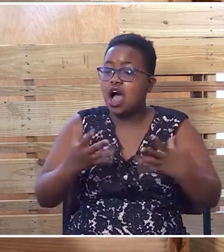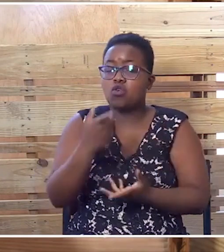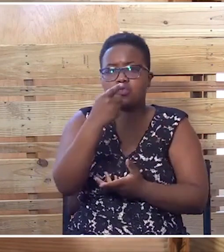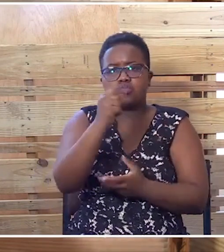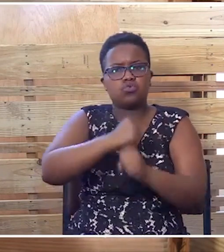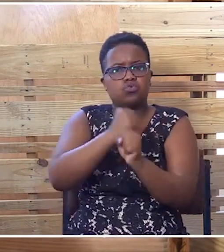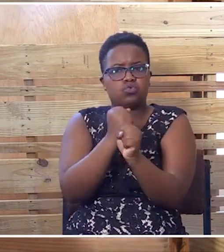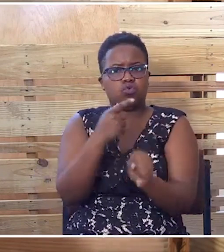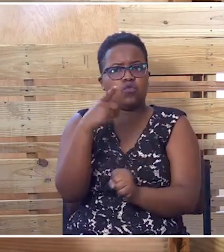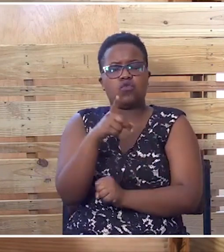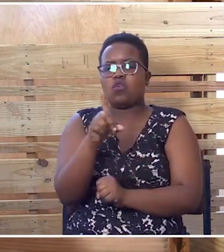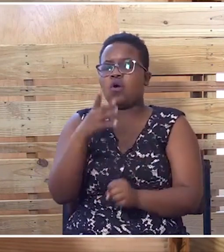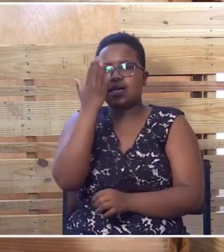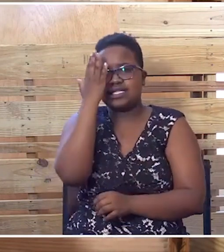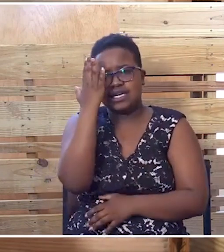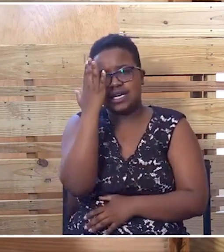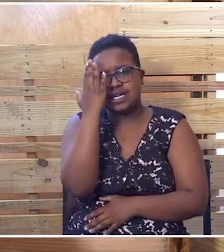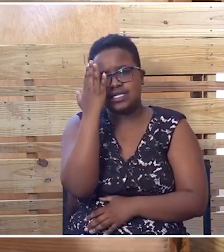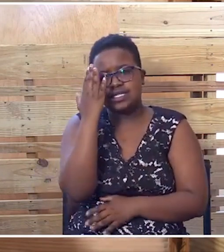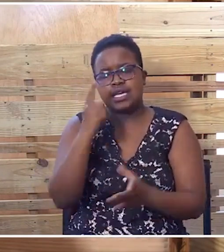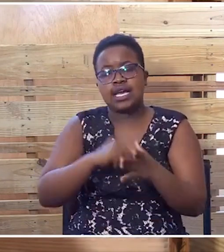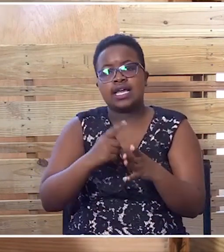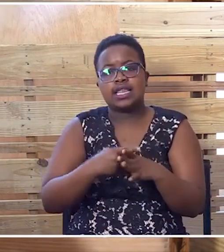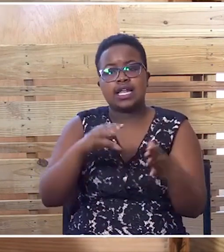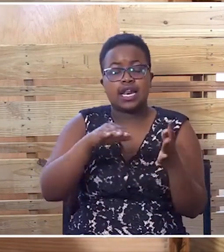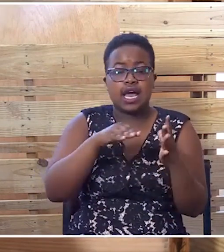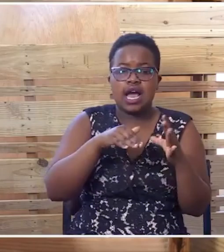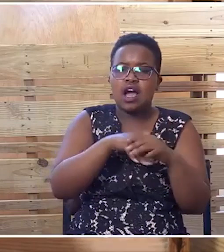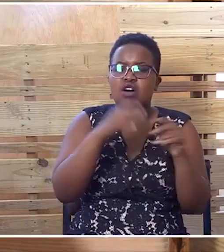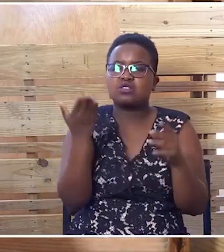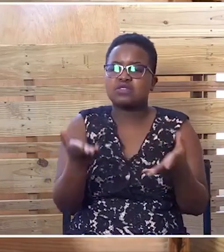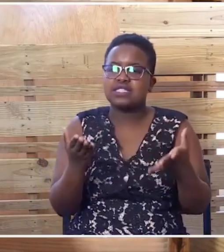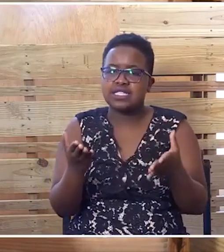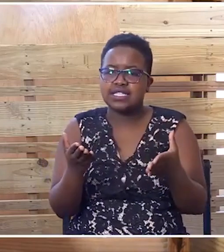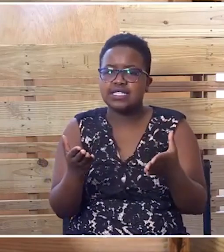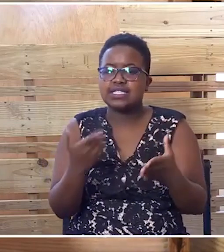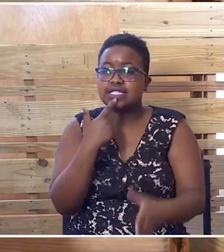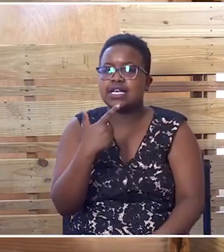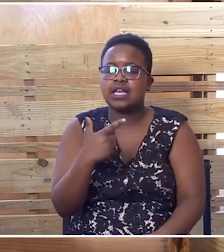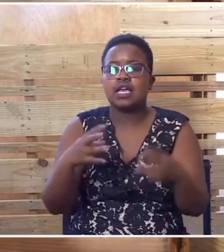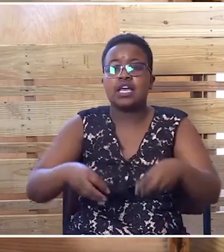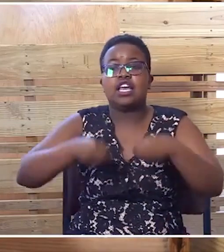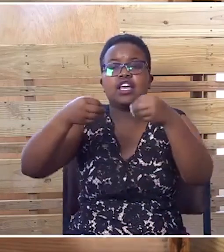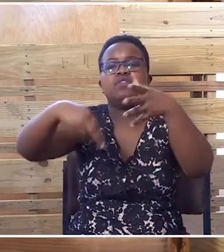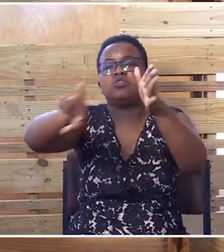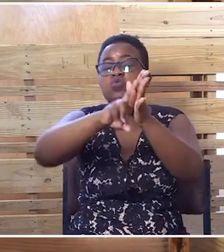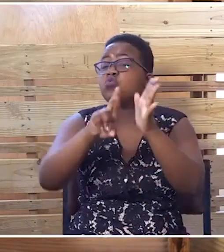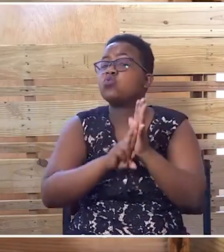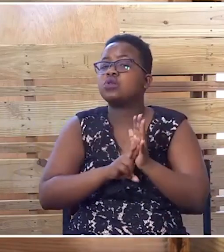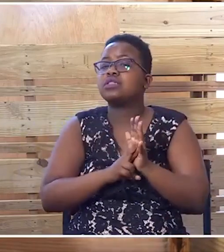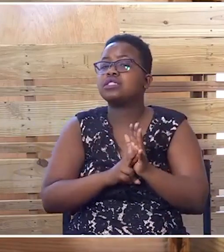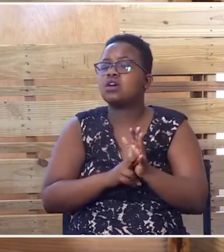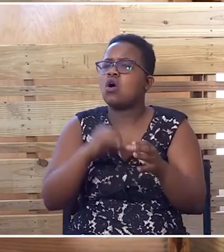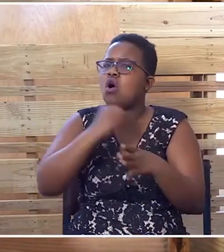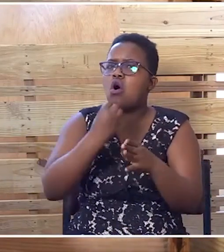this moment. And out of this, he tells them and gives them his rules or his laws that they